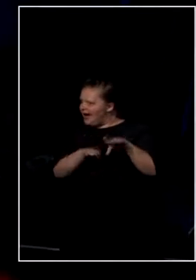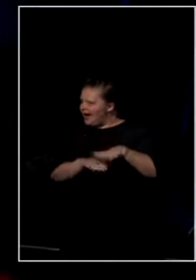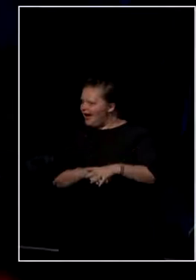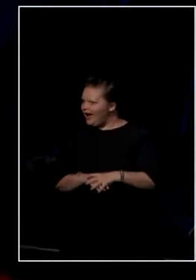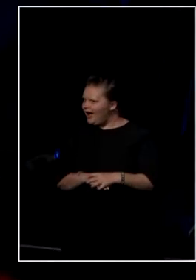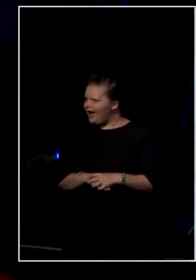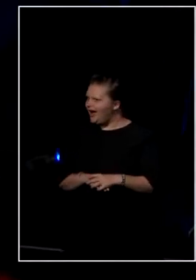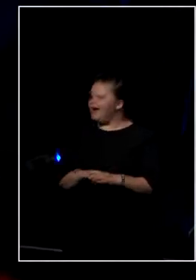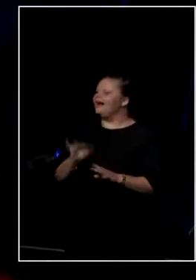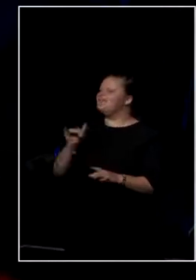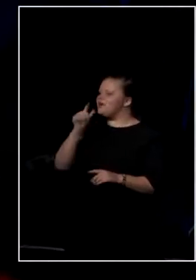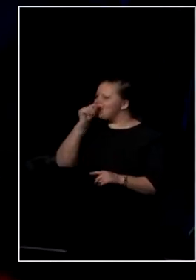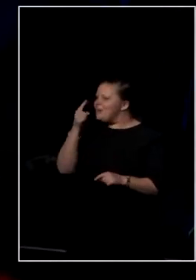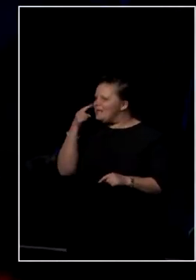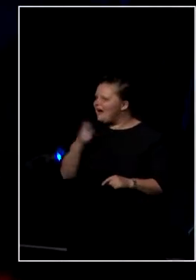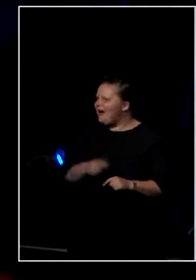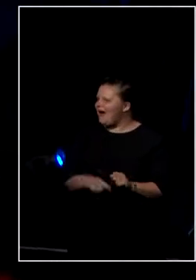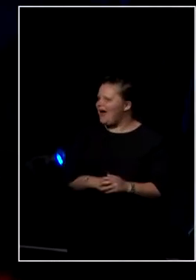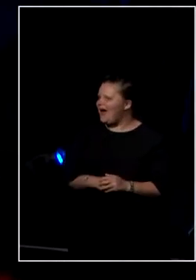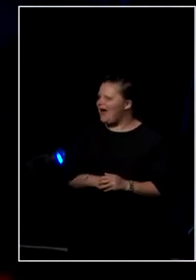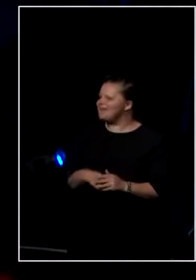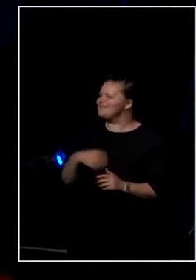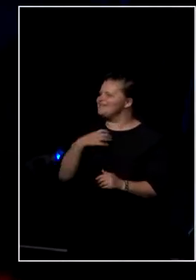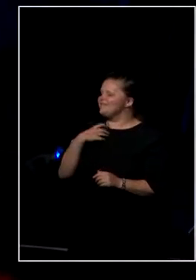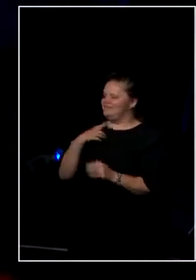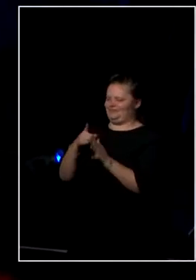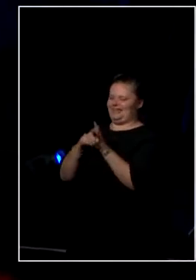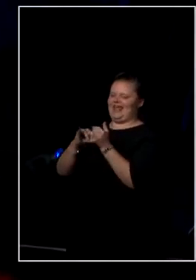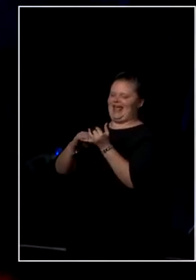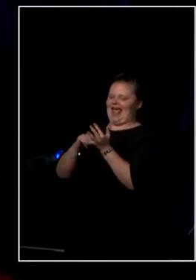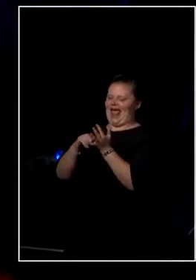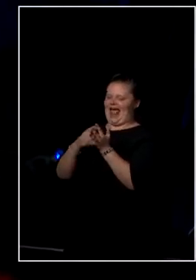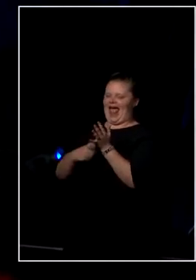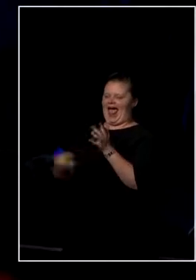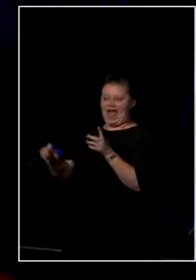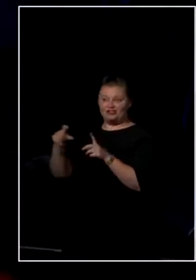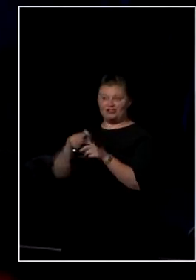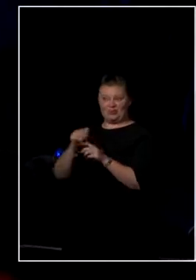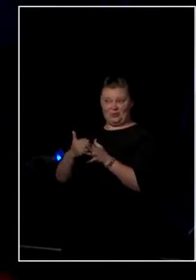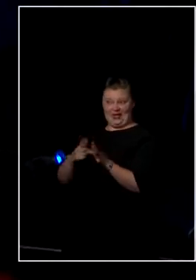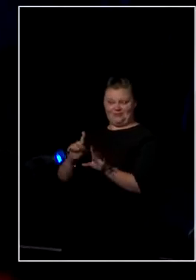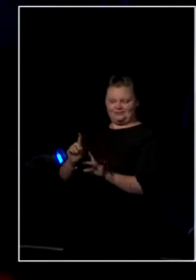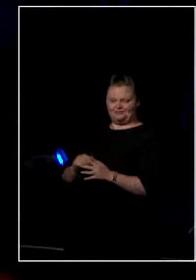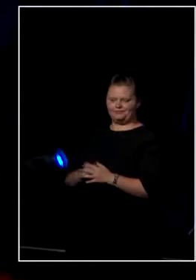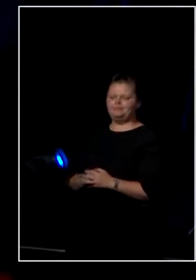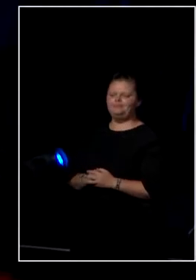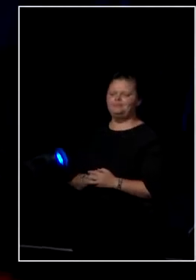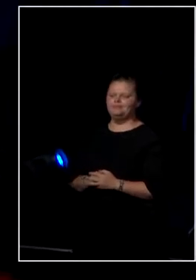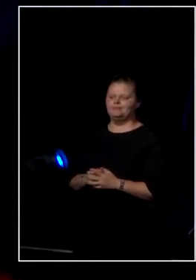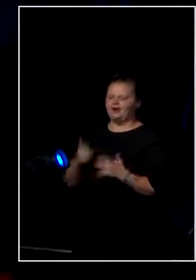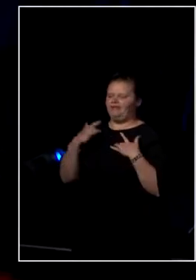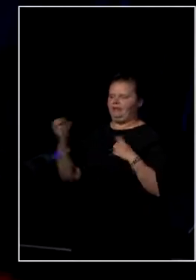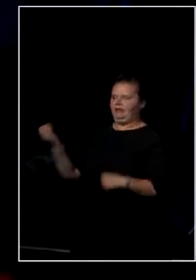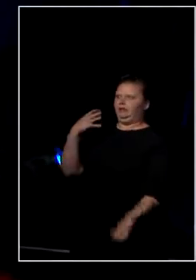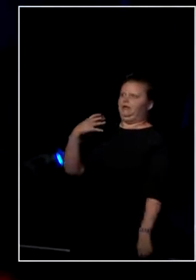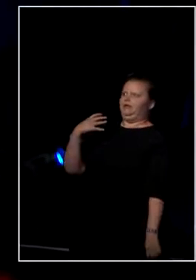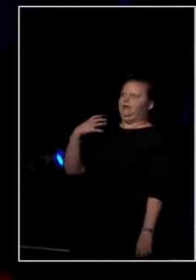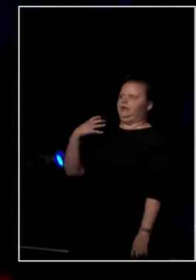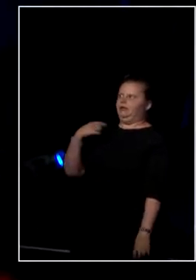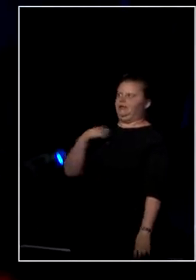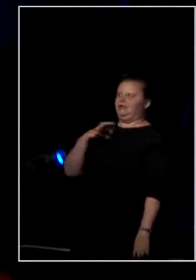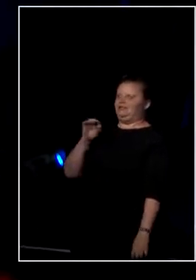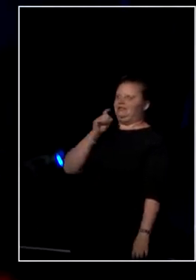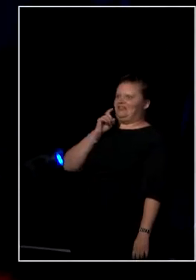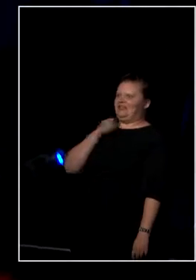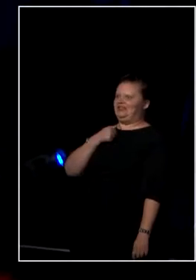We can find something. Astrid, what's your reaction to that? I feel put on the spot and remarkably unfunny,